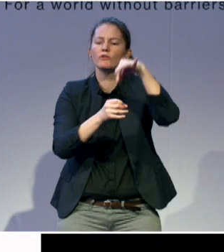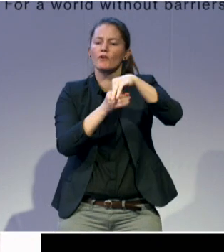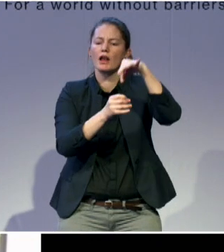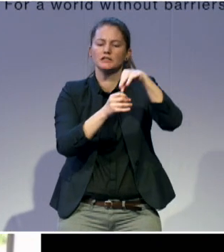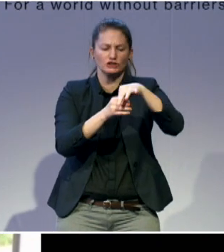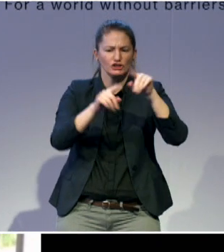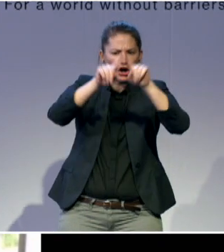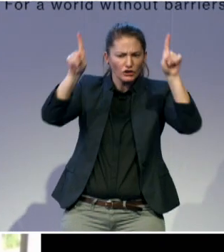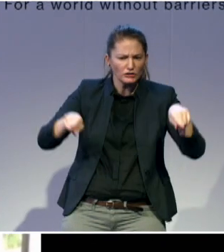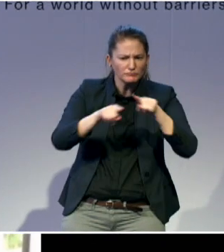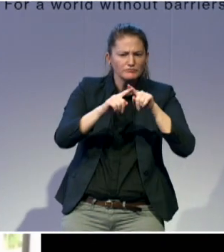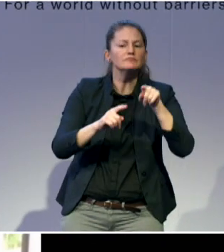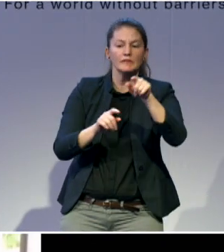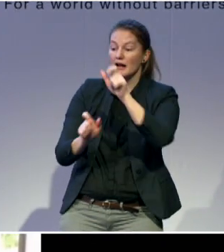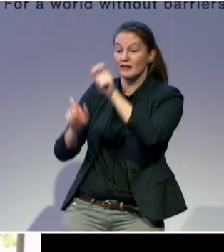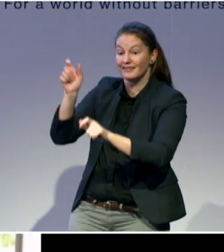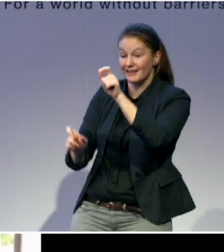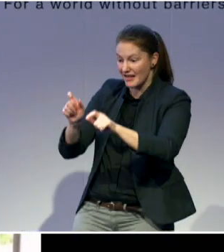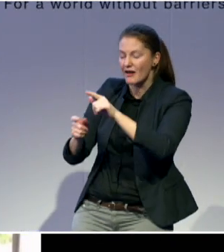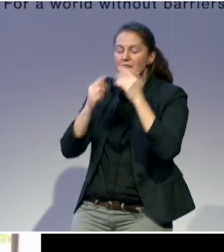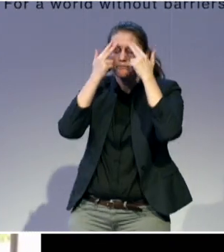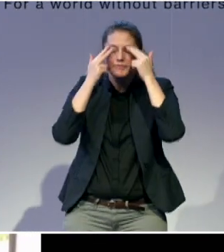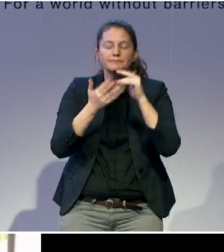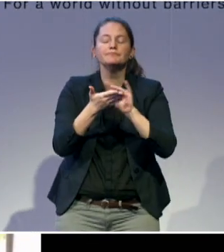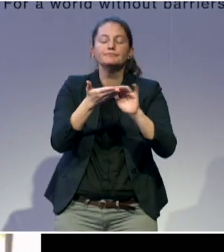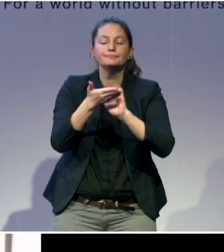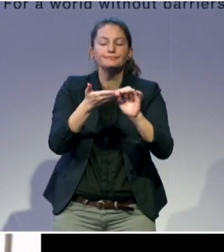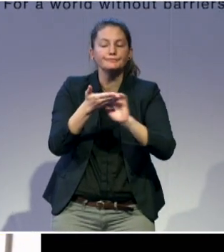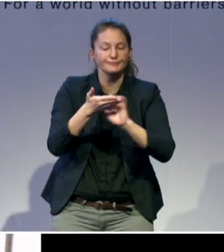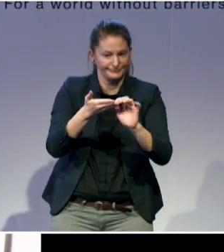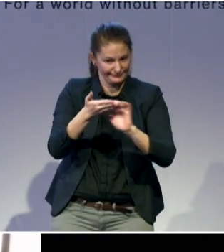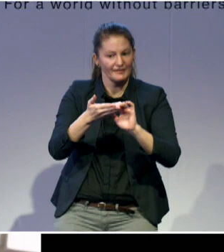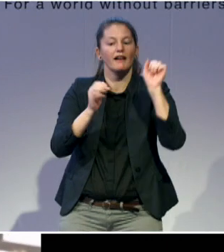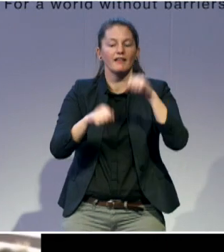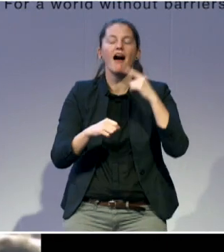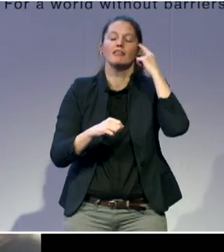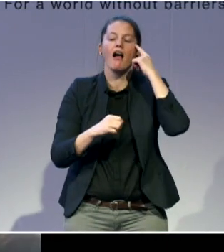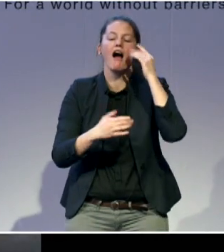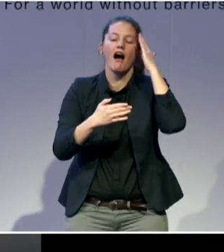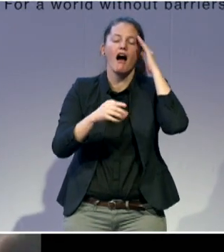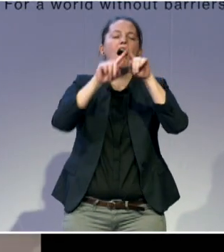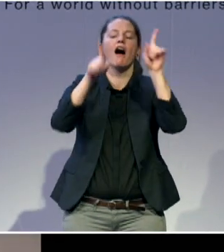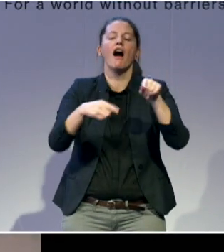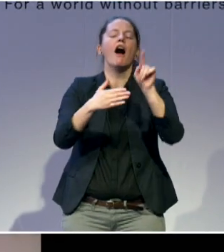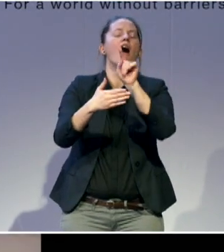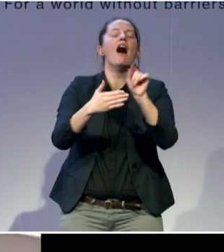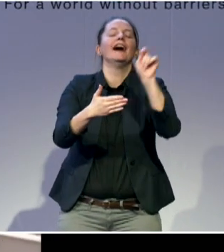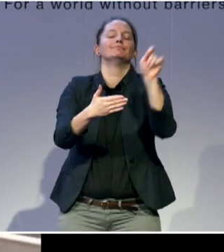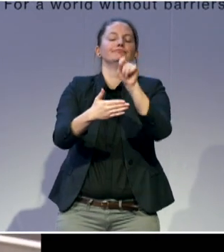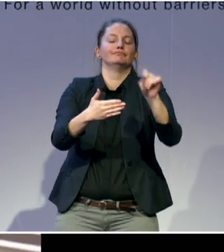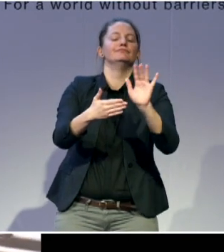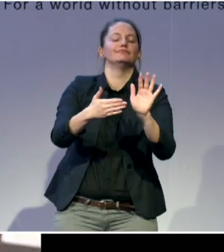cannot. People who are blind can cast their vote without assistance, thus ensuring their